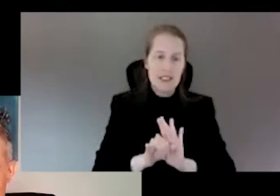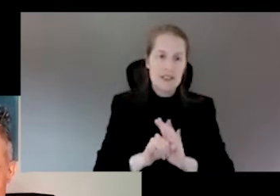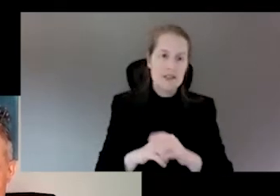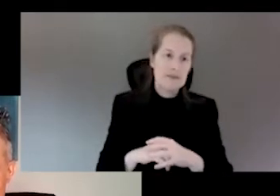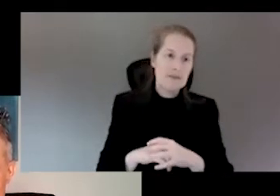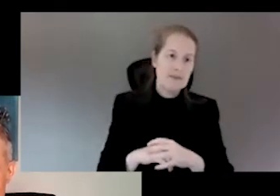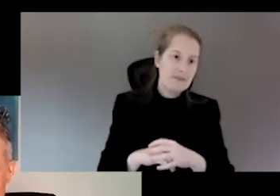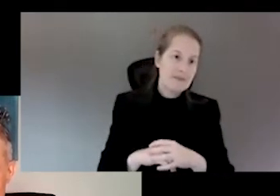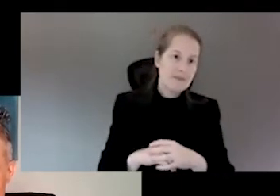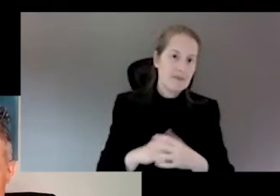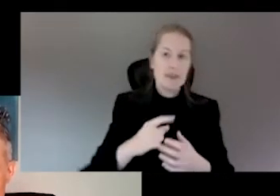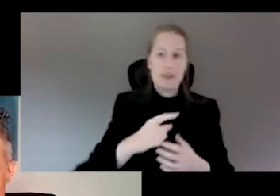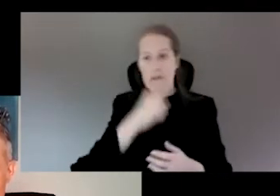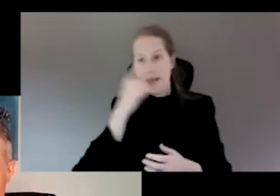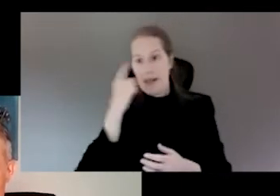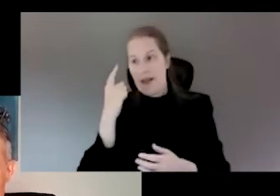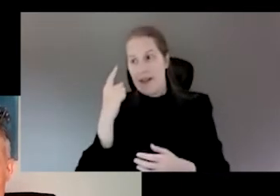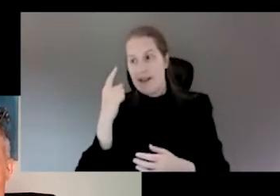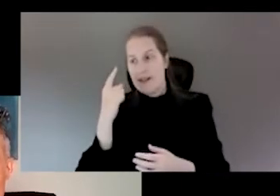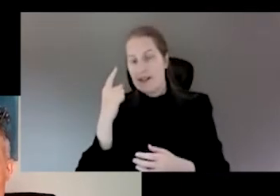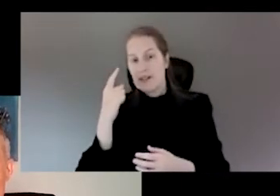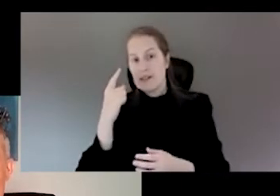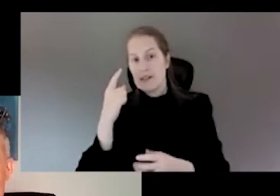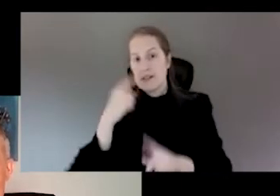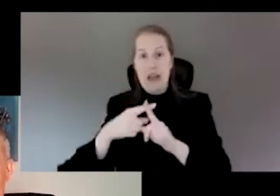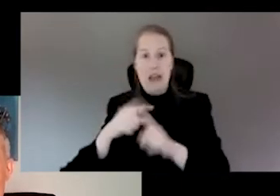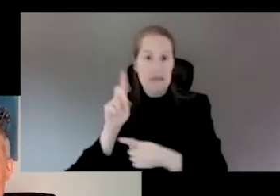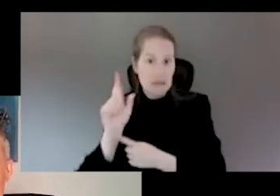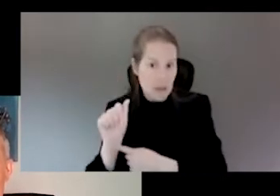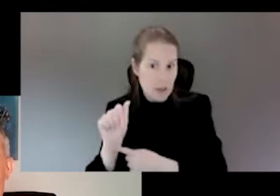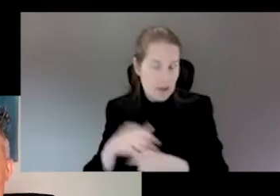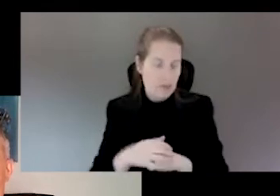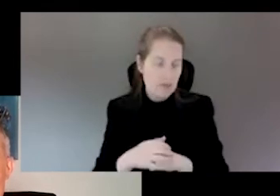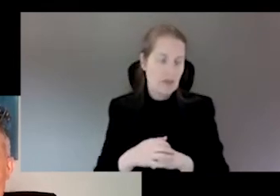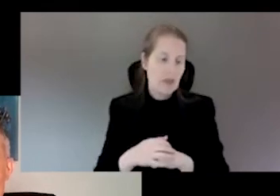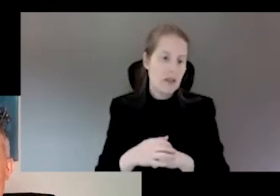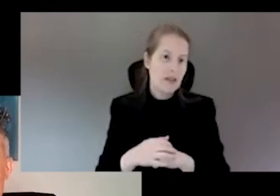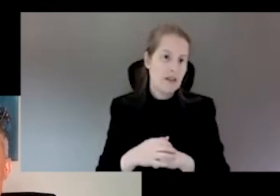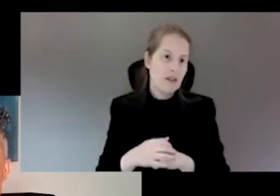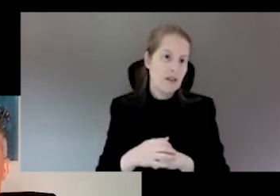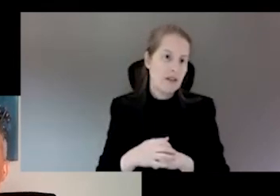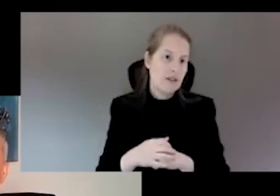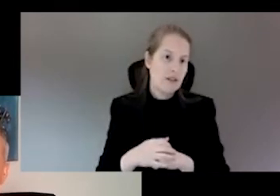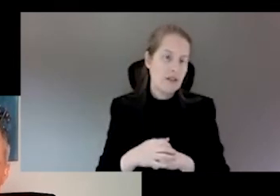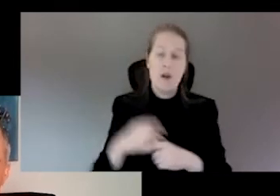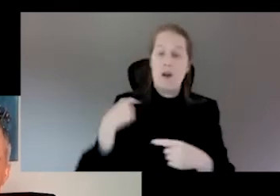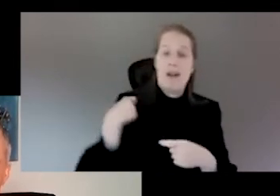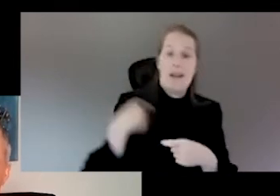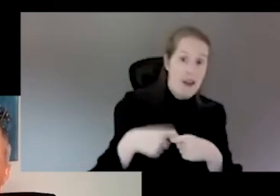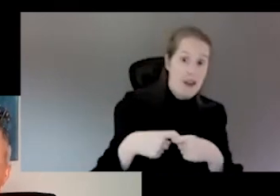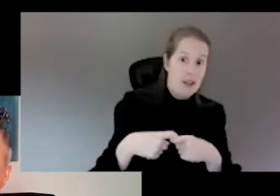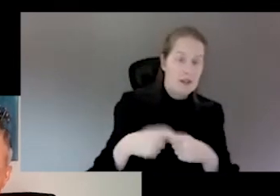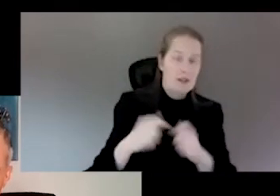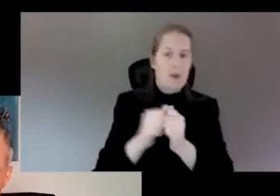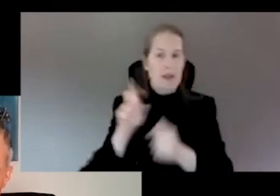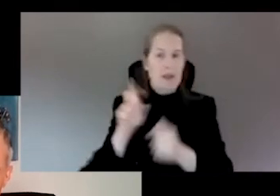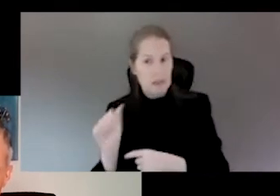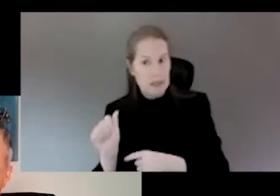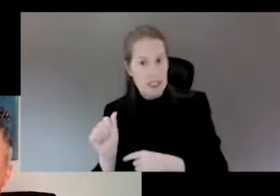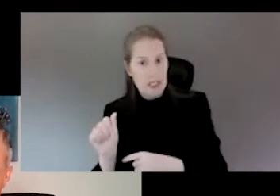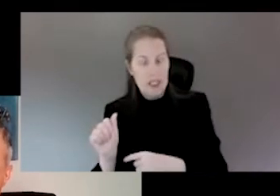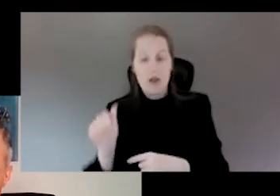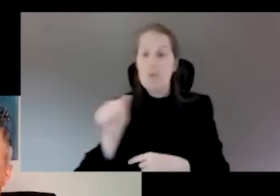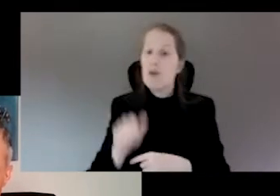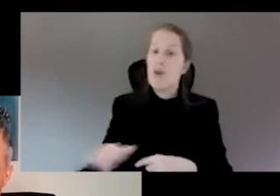Black and disabled, if they are Latinx and disabled, if they're Asian American